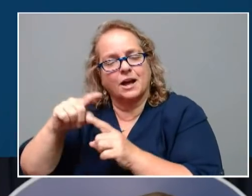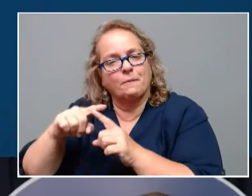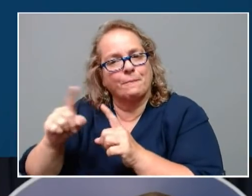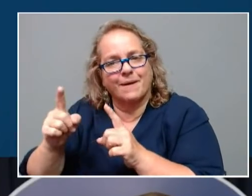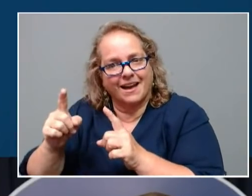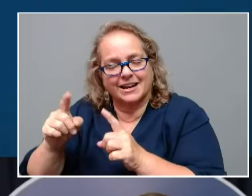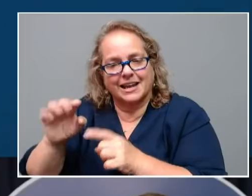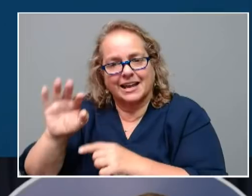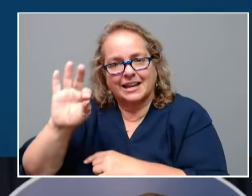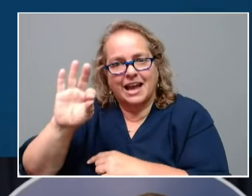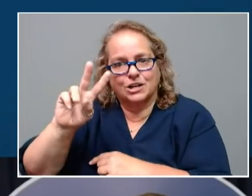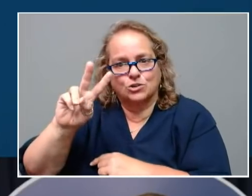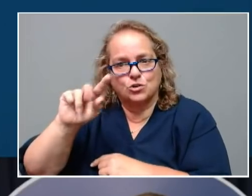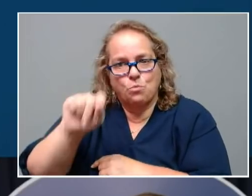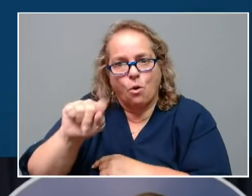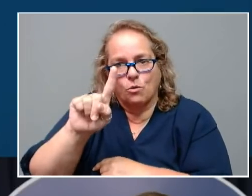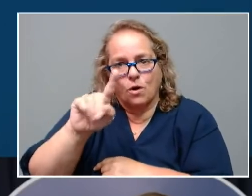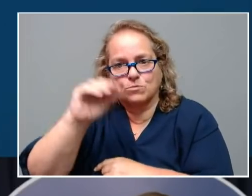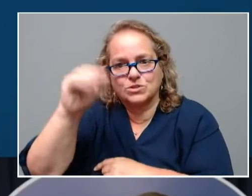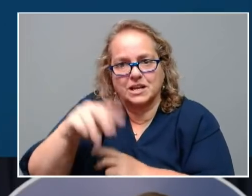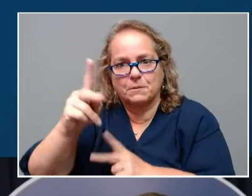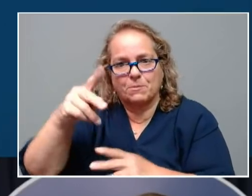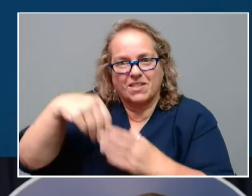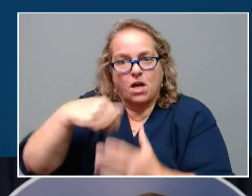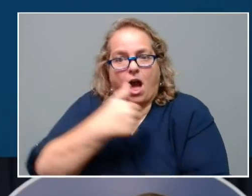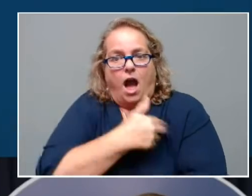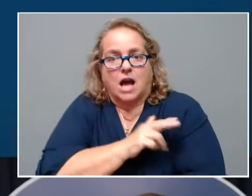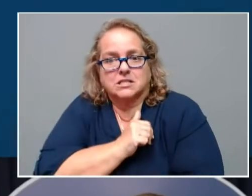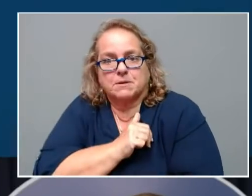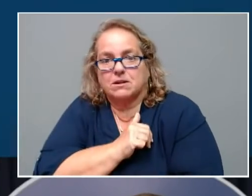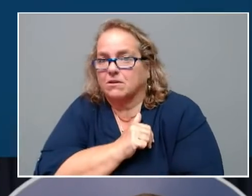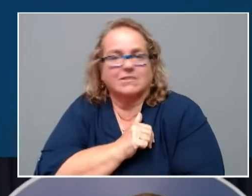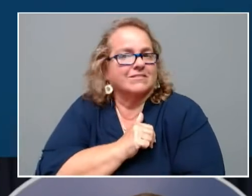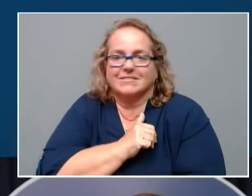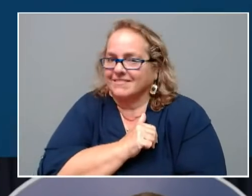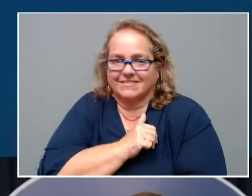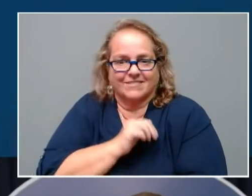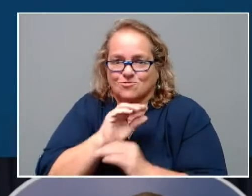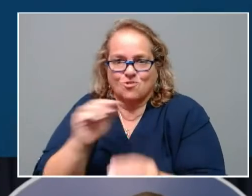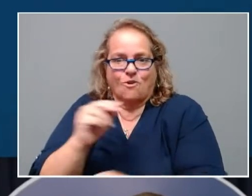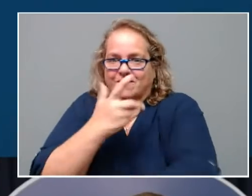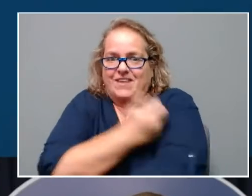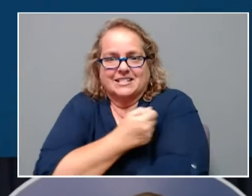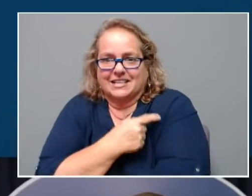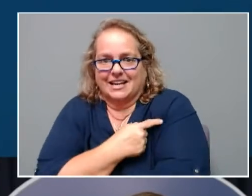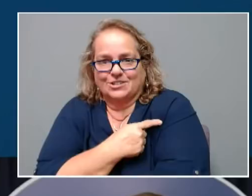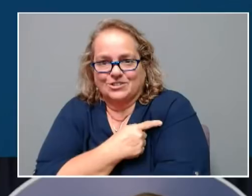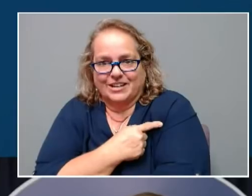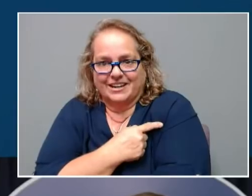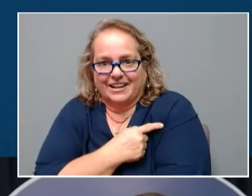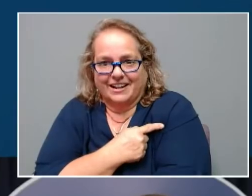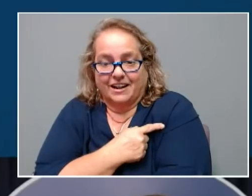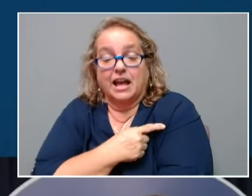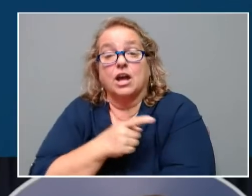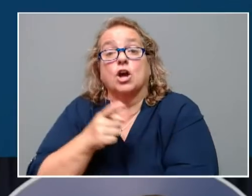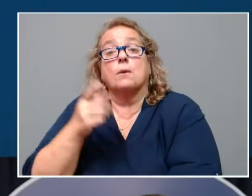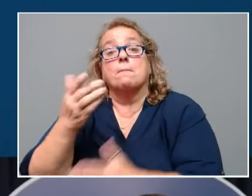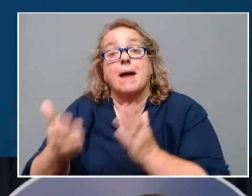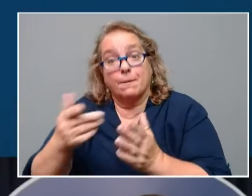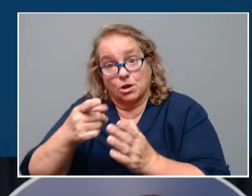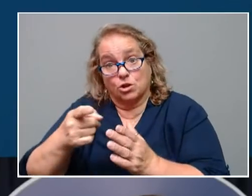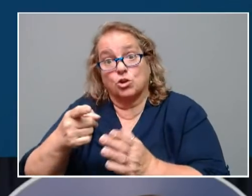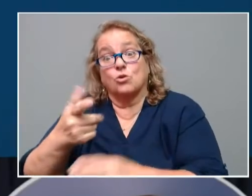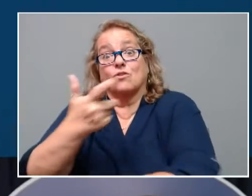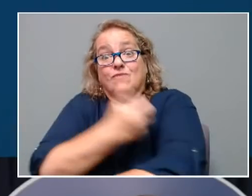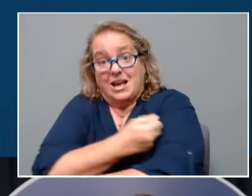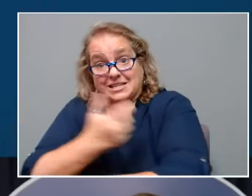people hospitalized aren't fully vaccinated. That means that, yes, you might get a breakthrough case, but if you are vaccinated, you are very